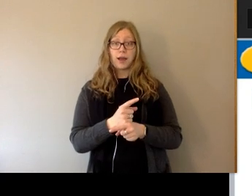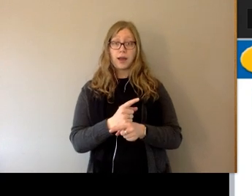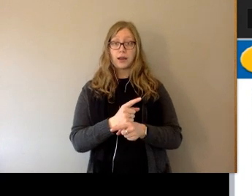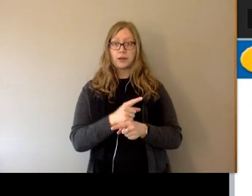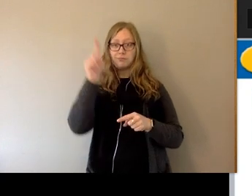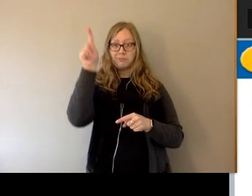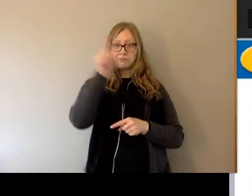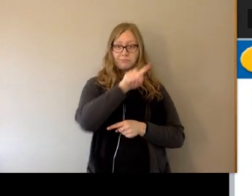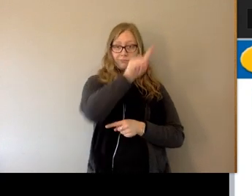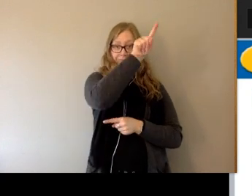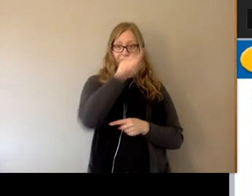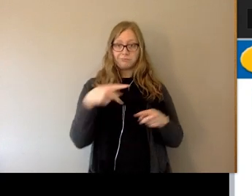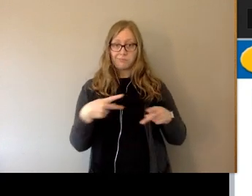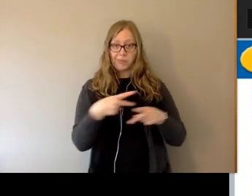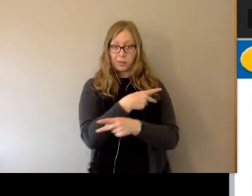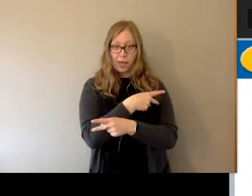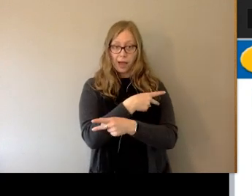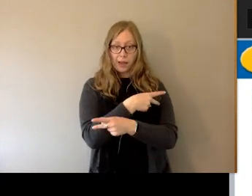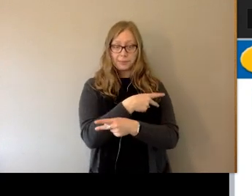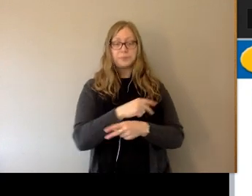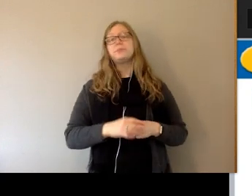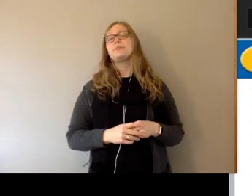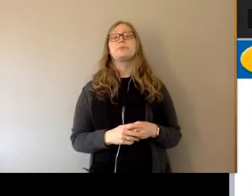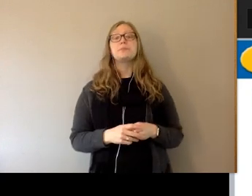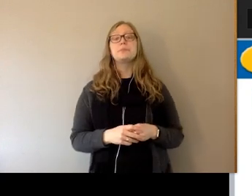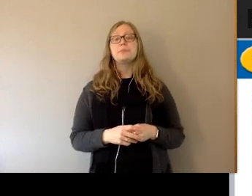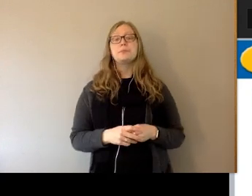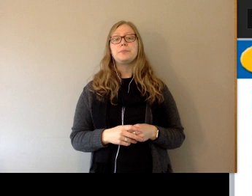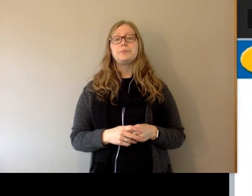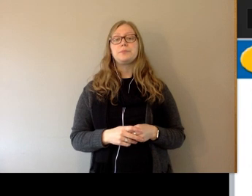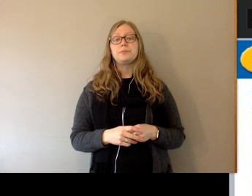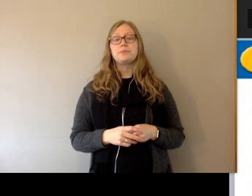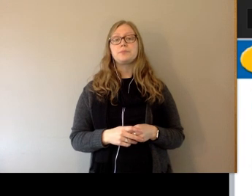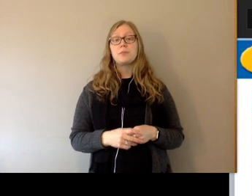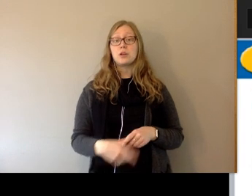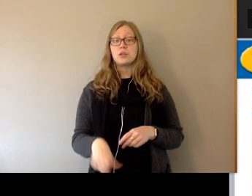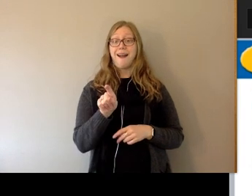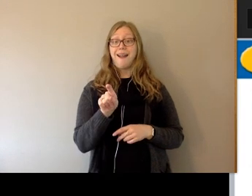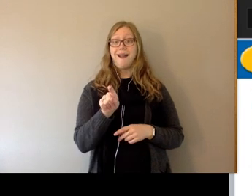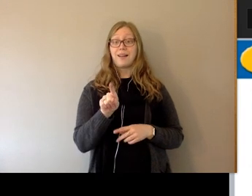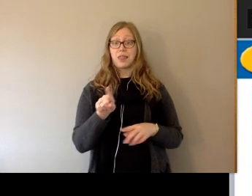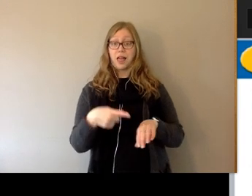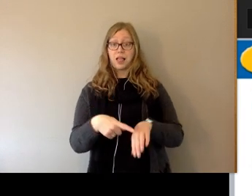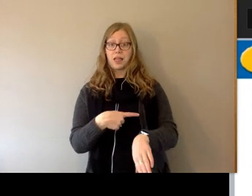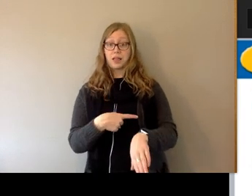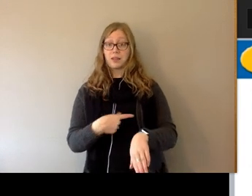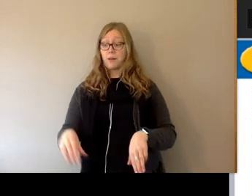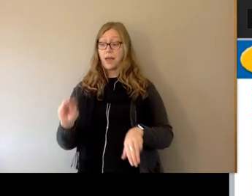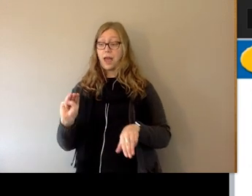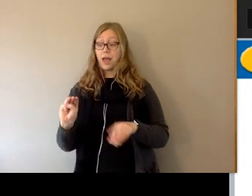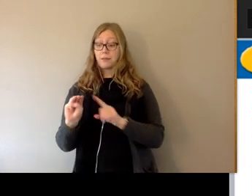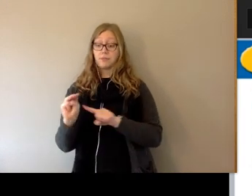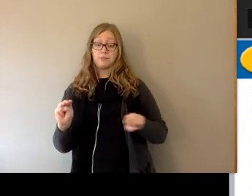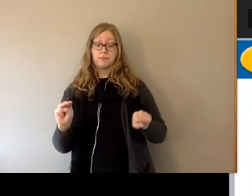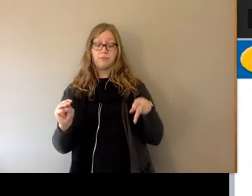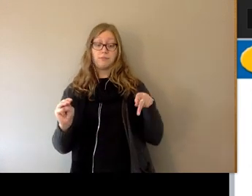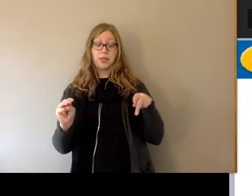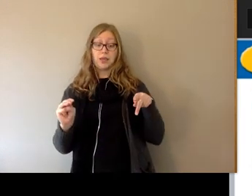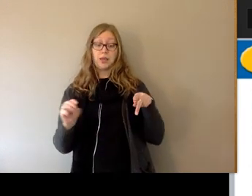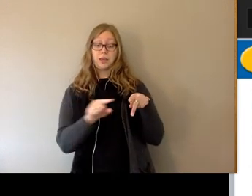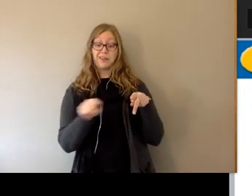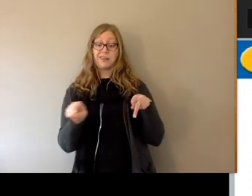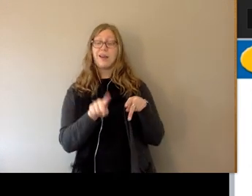5. X has to be 5 divided by 2. So this length from M to P would have to be